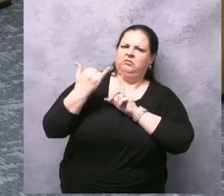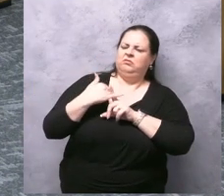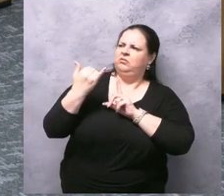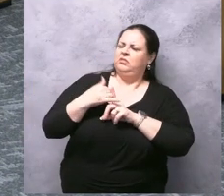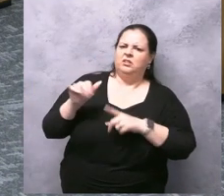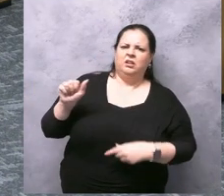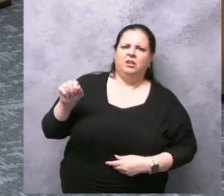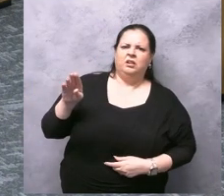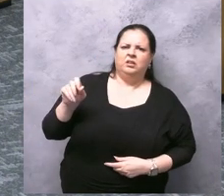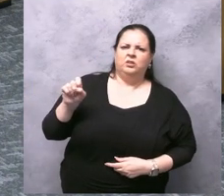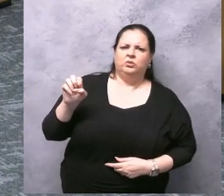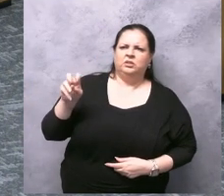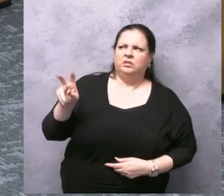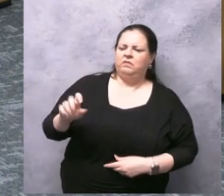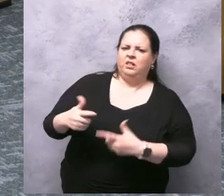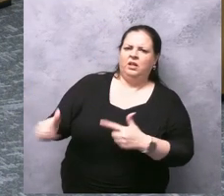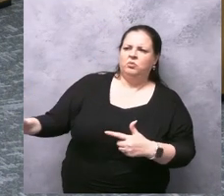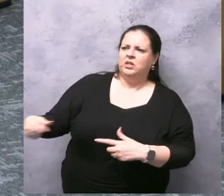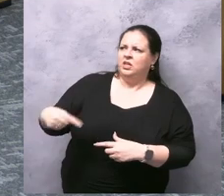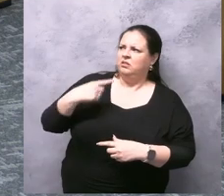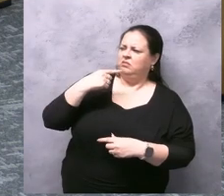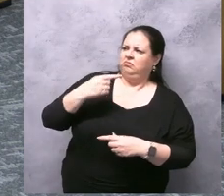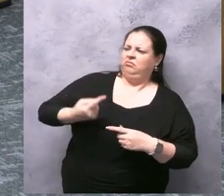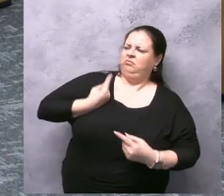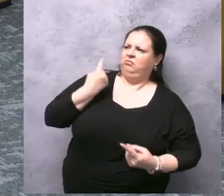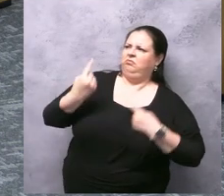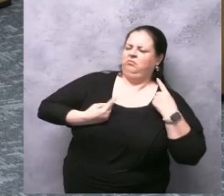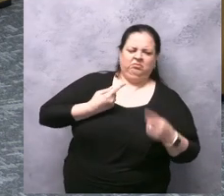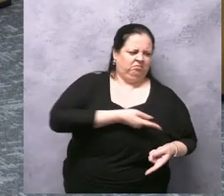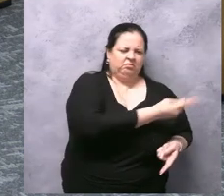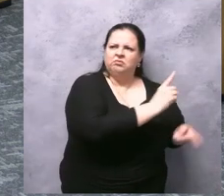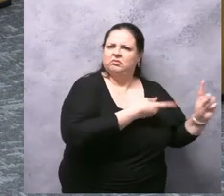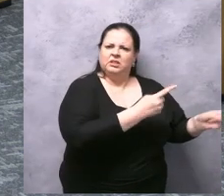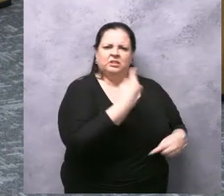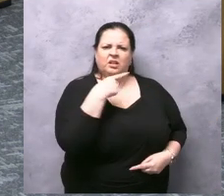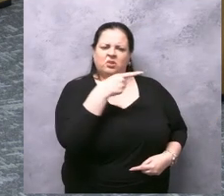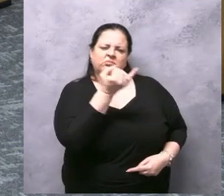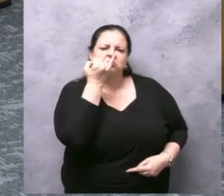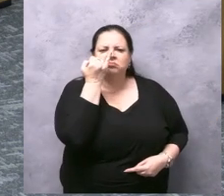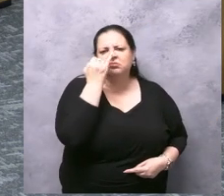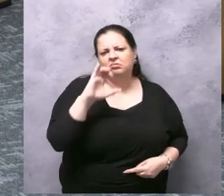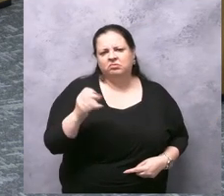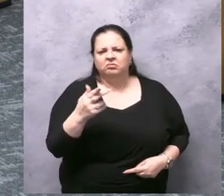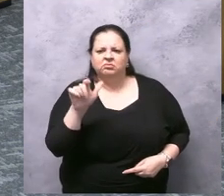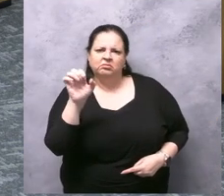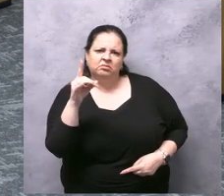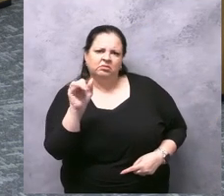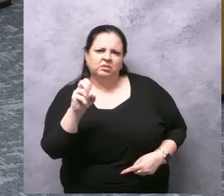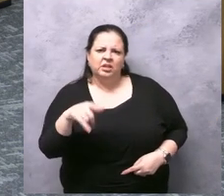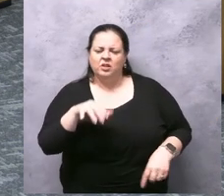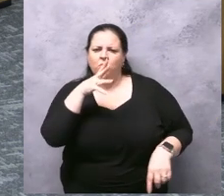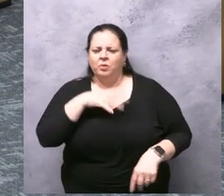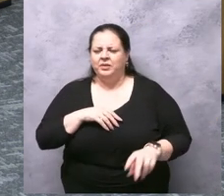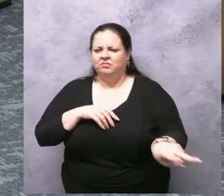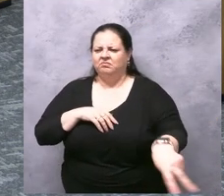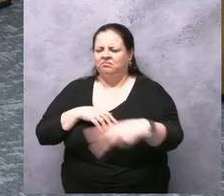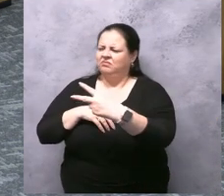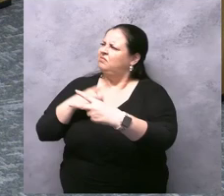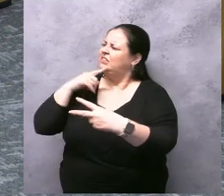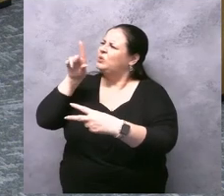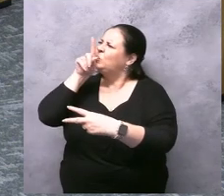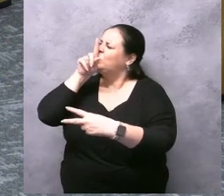my friend she was childish. He continued to insult her throughout the meeting. It got so bad at one point, the woman in front of him turned around and asked him to be